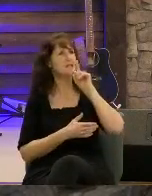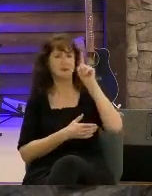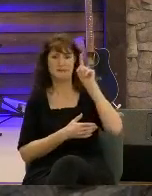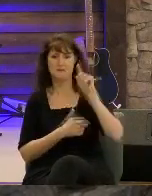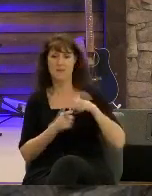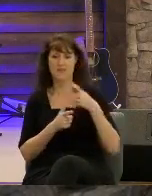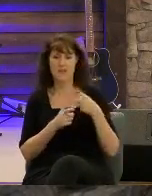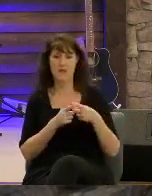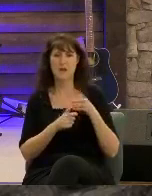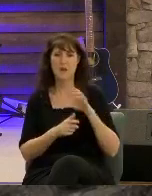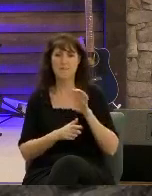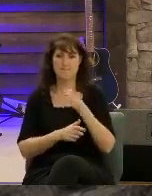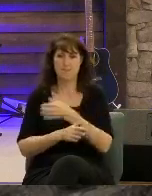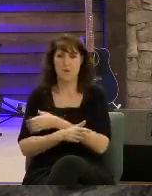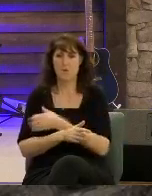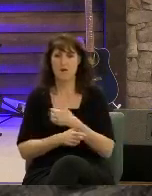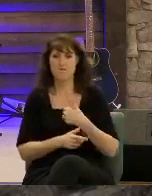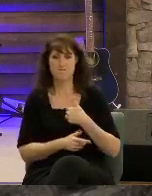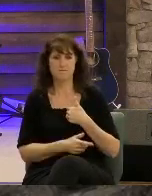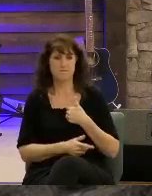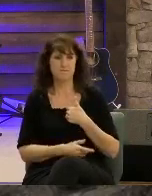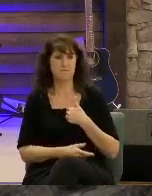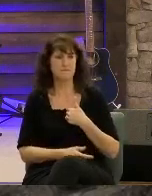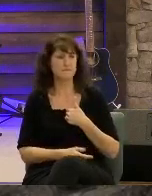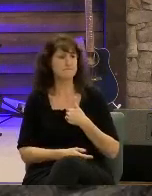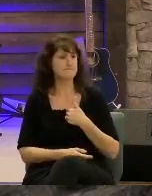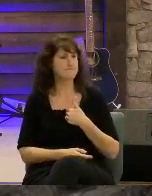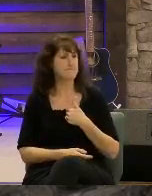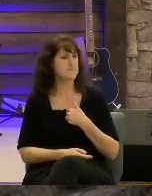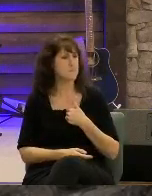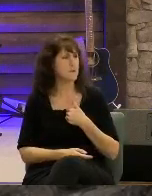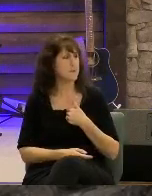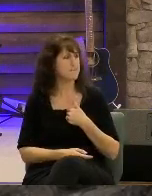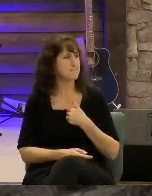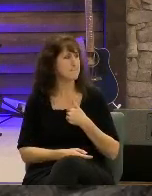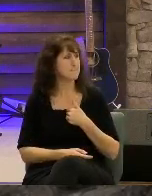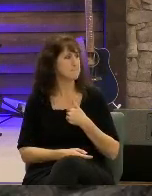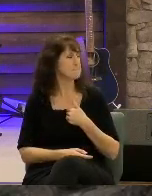Amen. I got that bottle of water and never even used it.